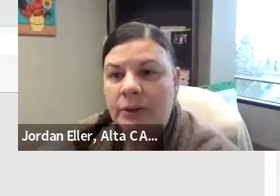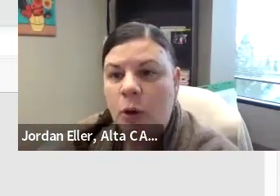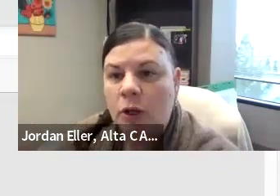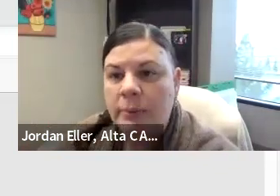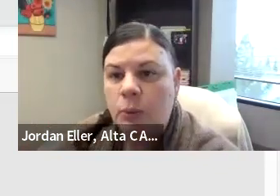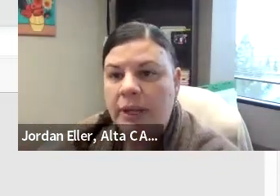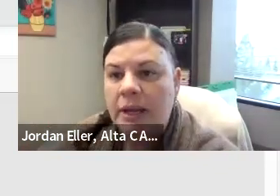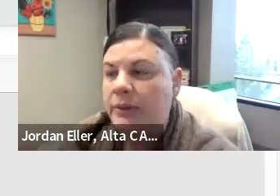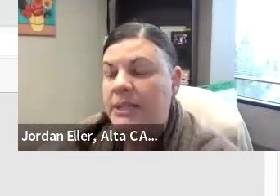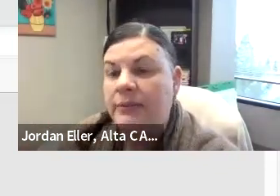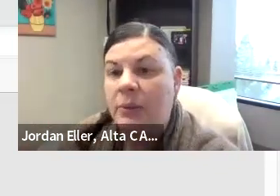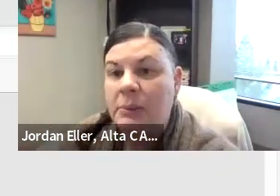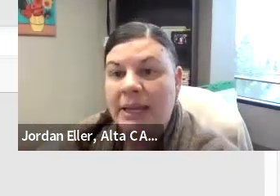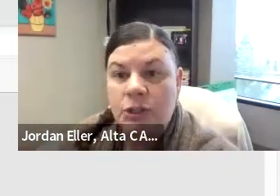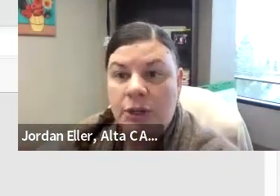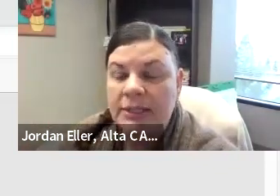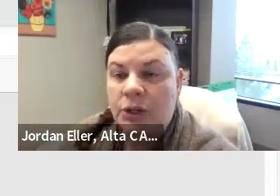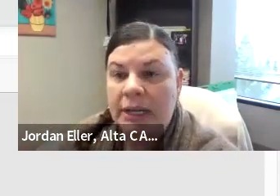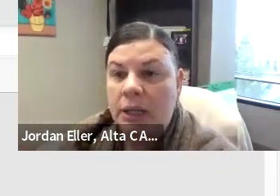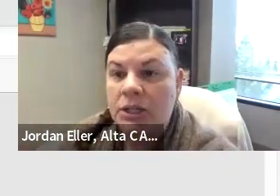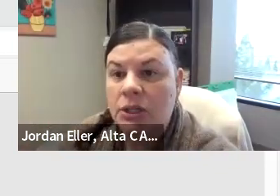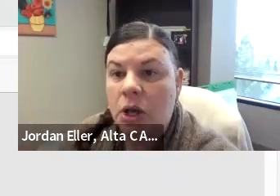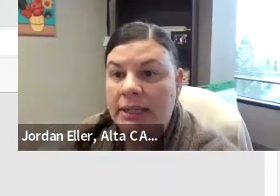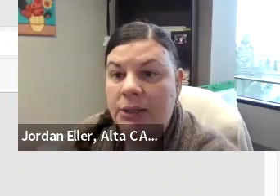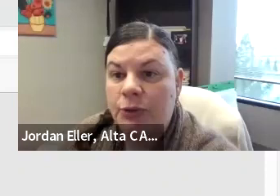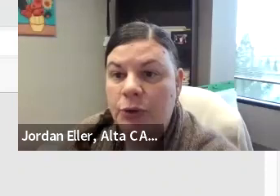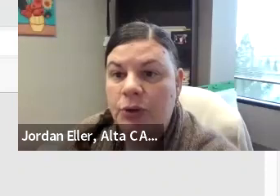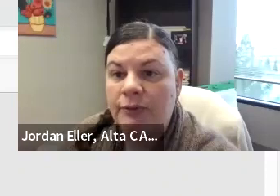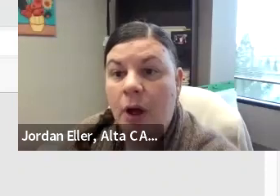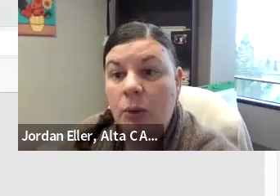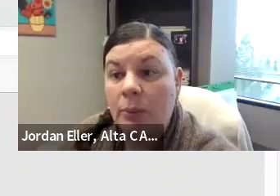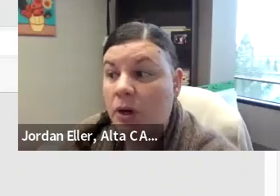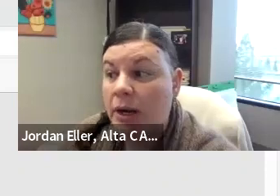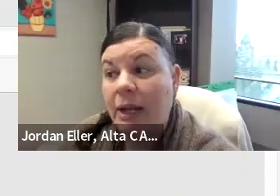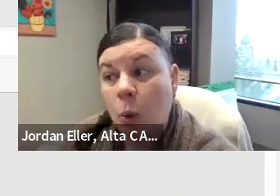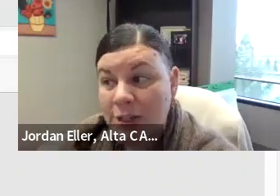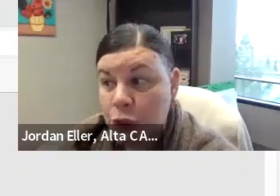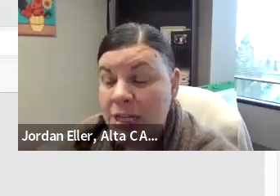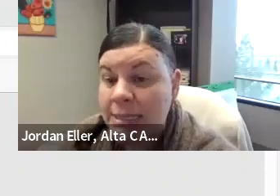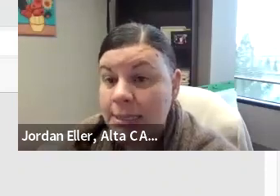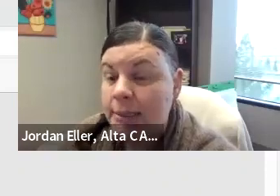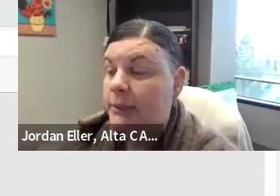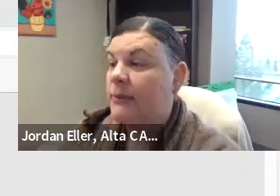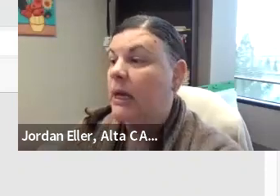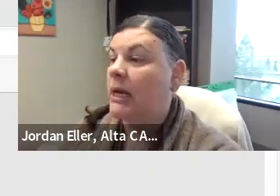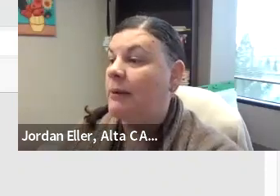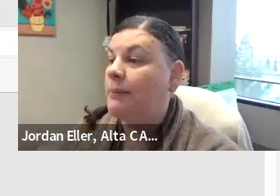will be there that are going to be working on these development plans. So you guys are going to get lots of good contacts for who you can follow up regarding any